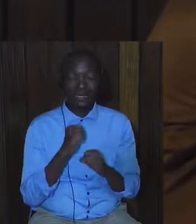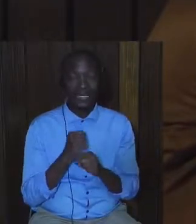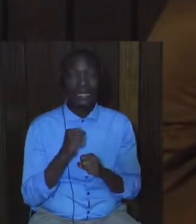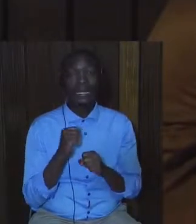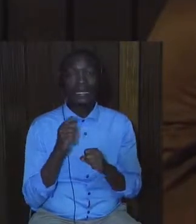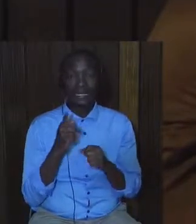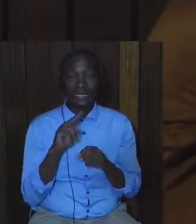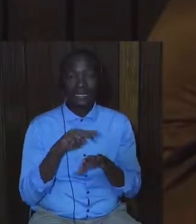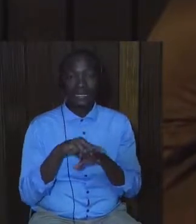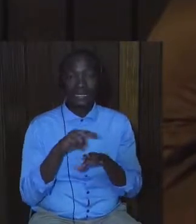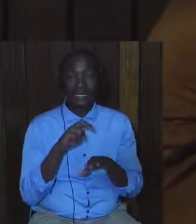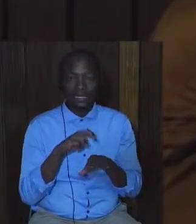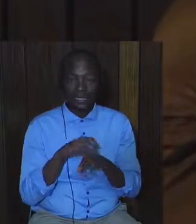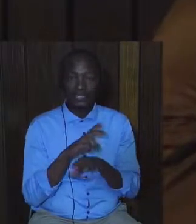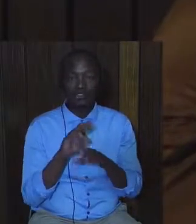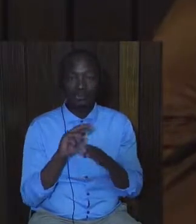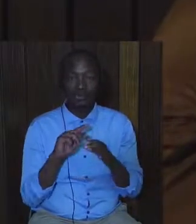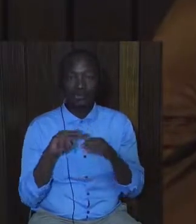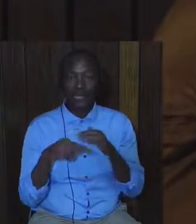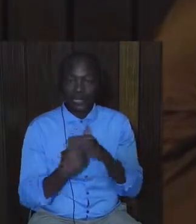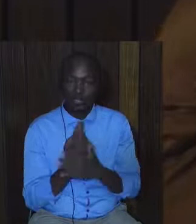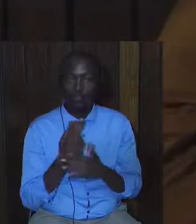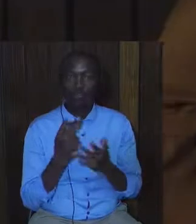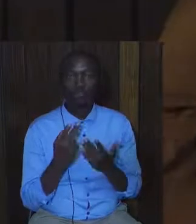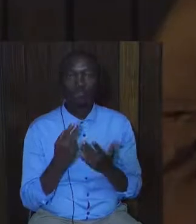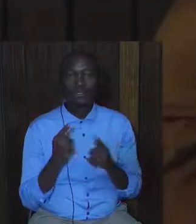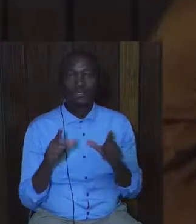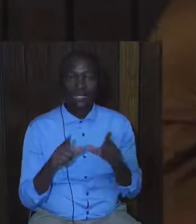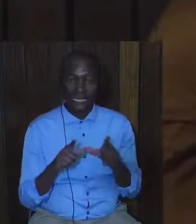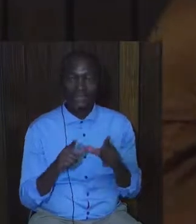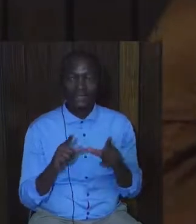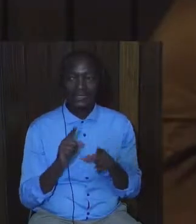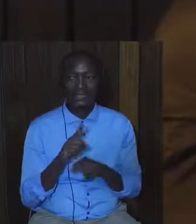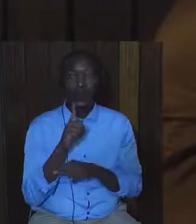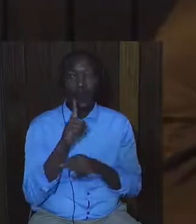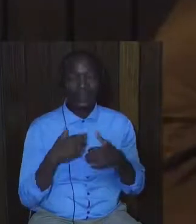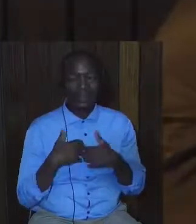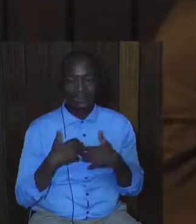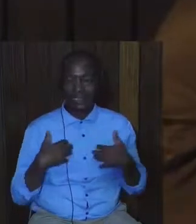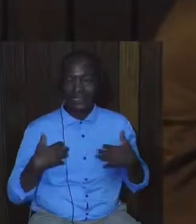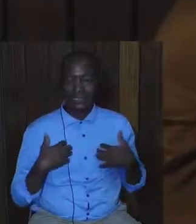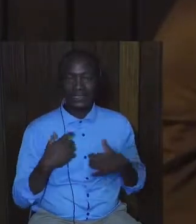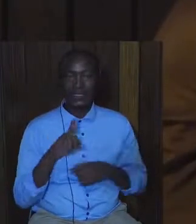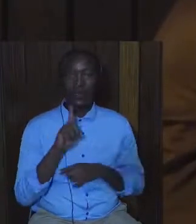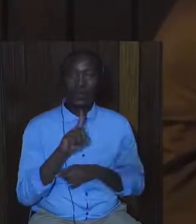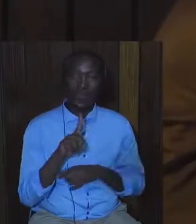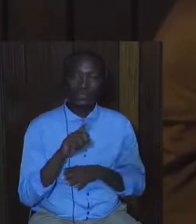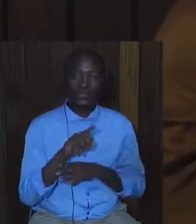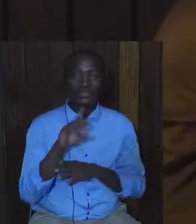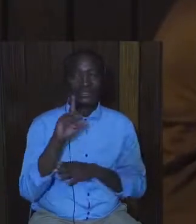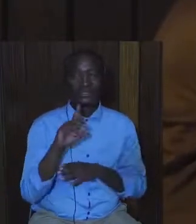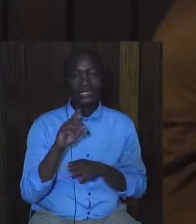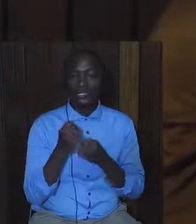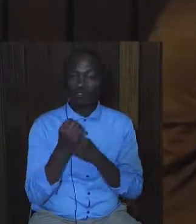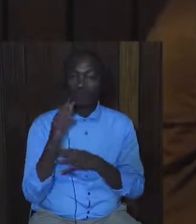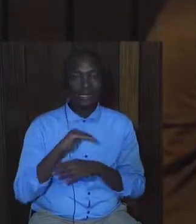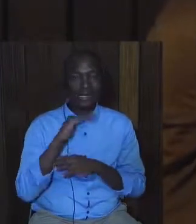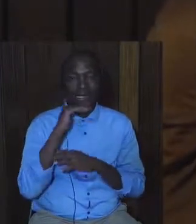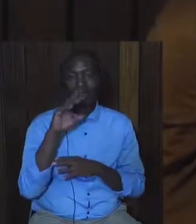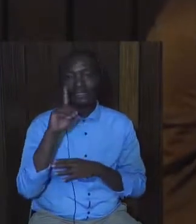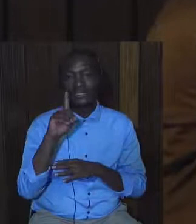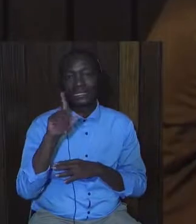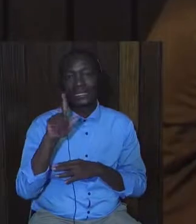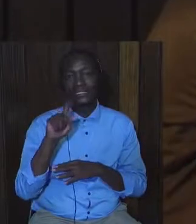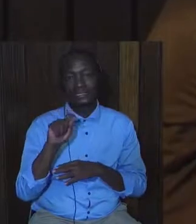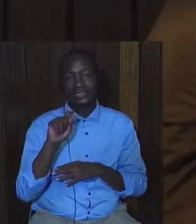a license. And Chair, the frustration is that there aren't enough DLTCs where these can be done smoothly